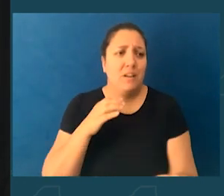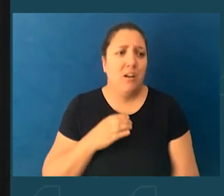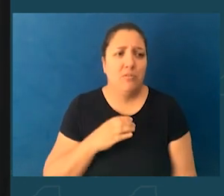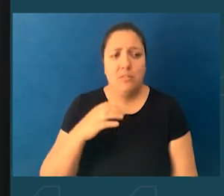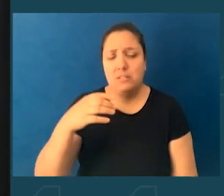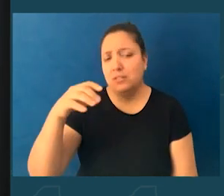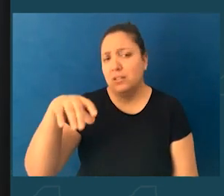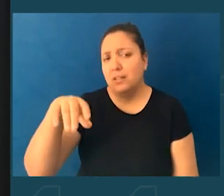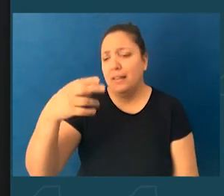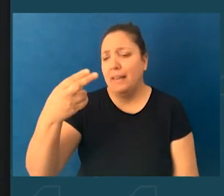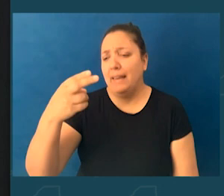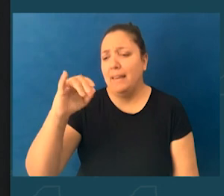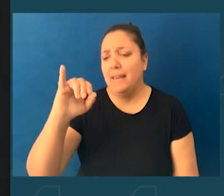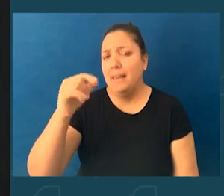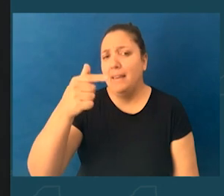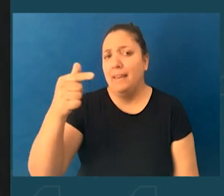up.